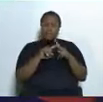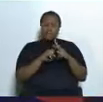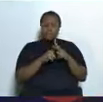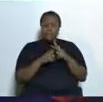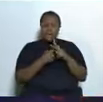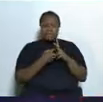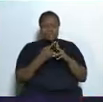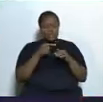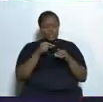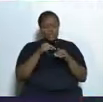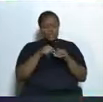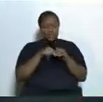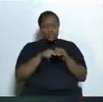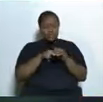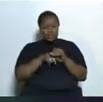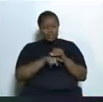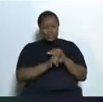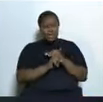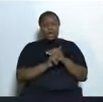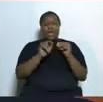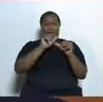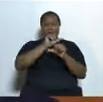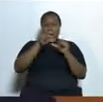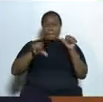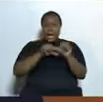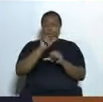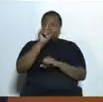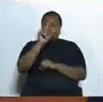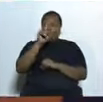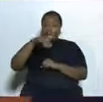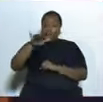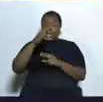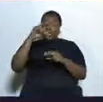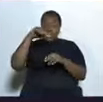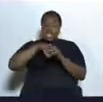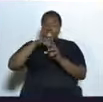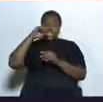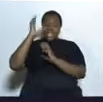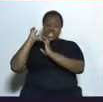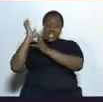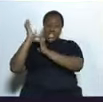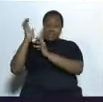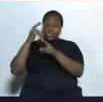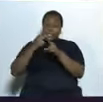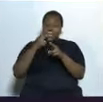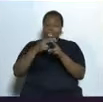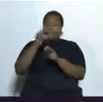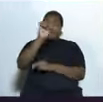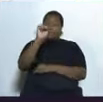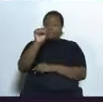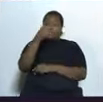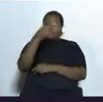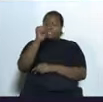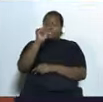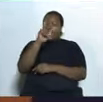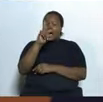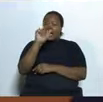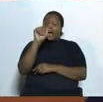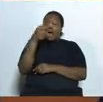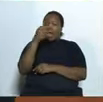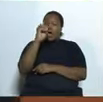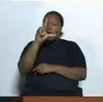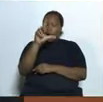filter in about a place called Shakahola, where a cult had met